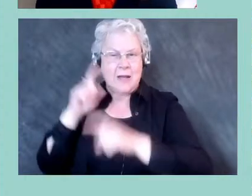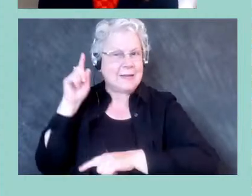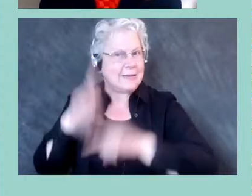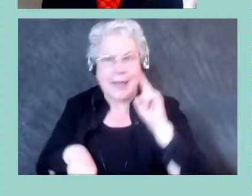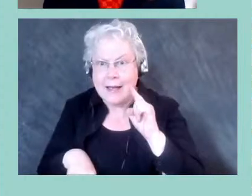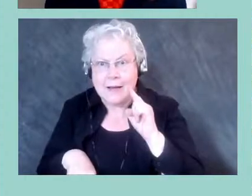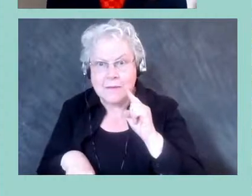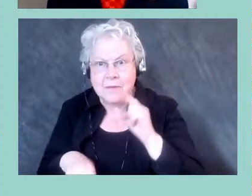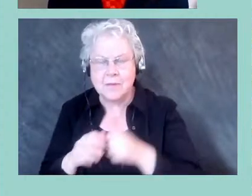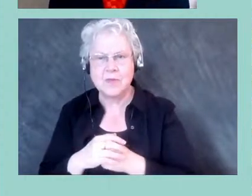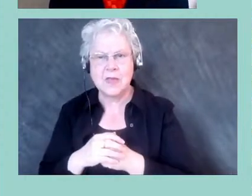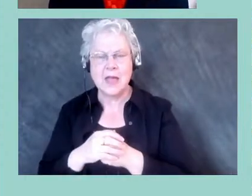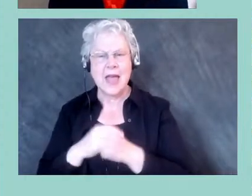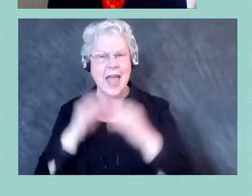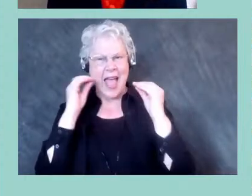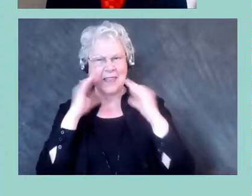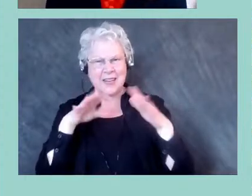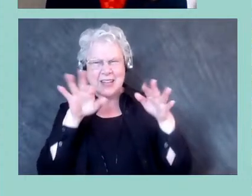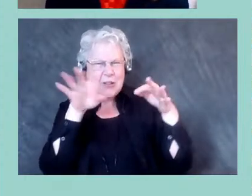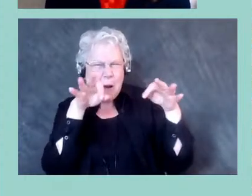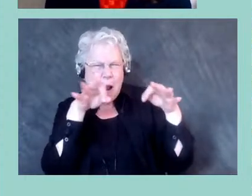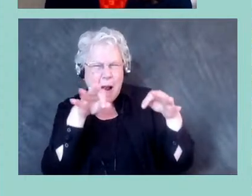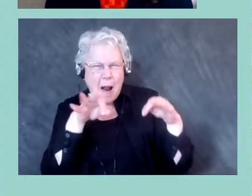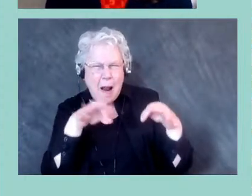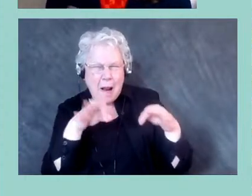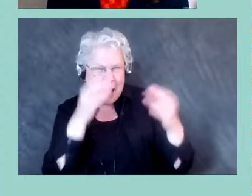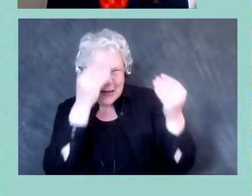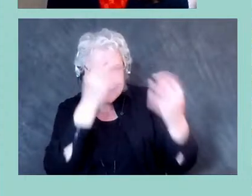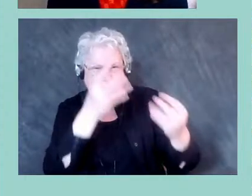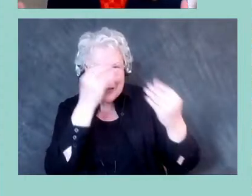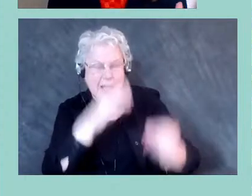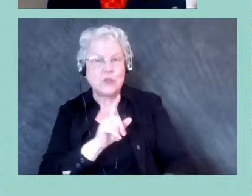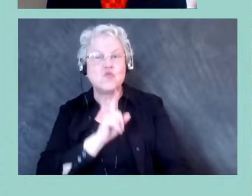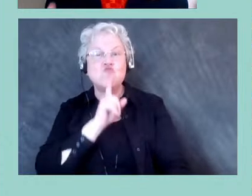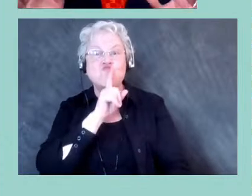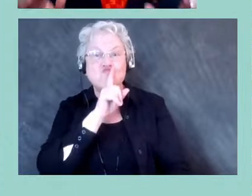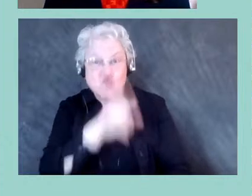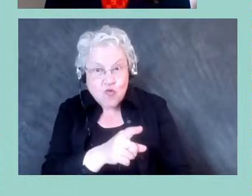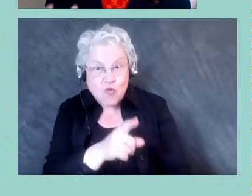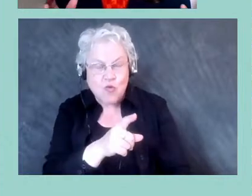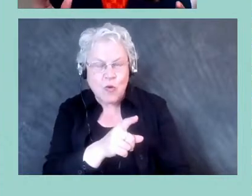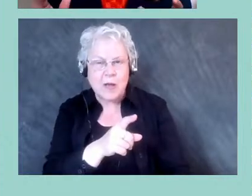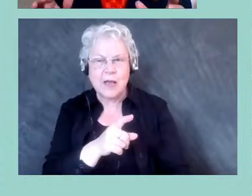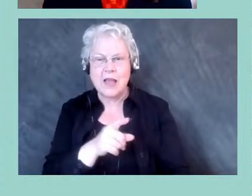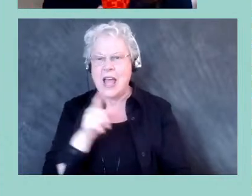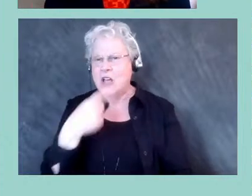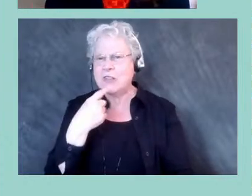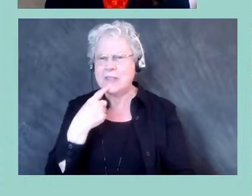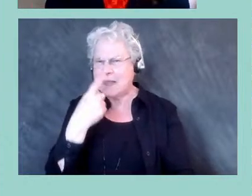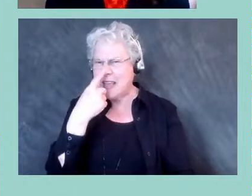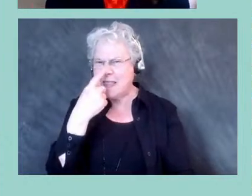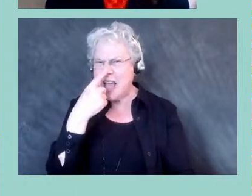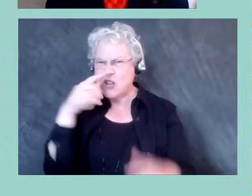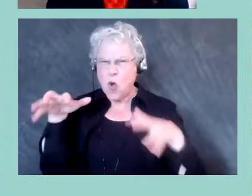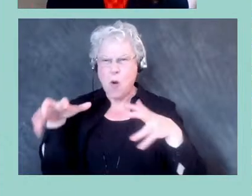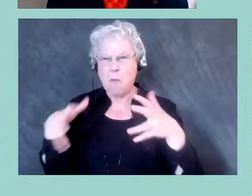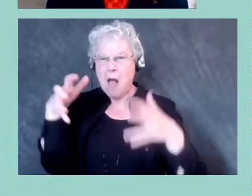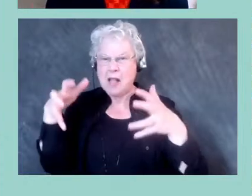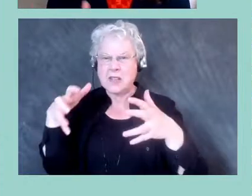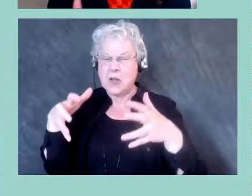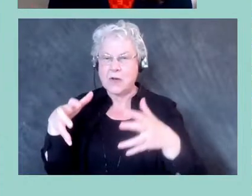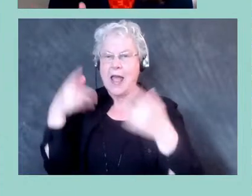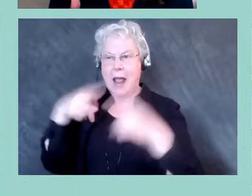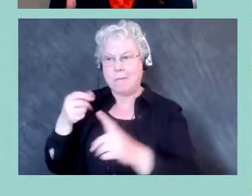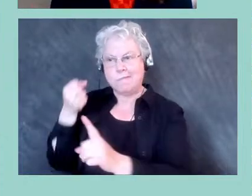Our teacher went to such great lengths to convince us that this was true, that she claimed the nose monster did this to her